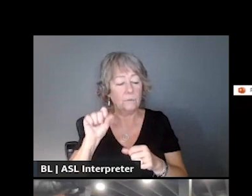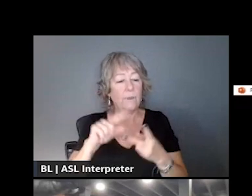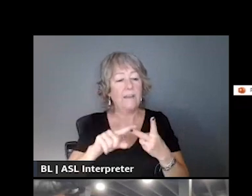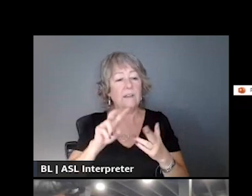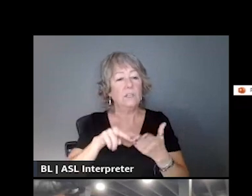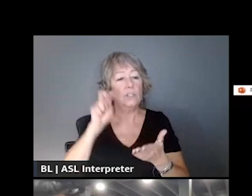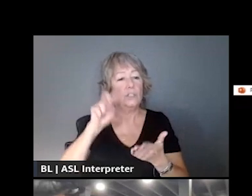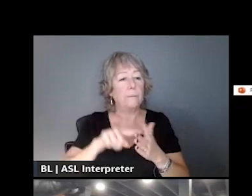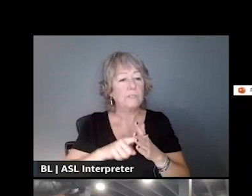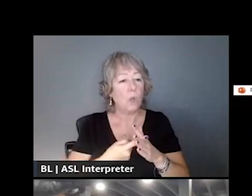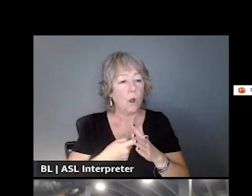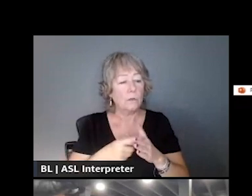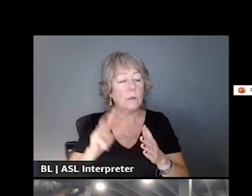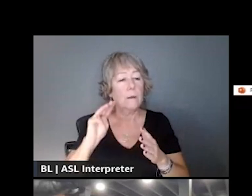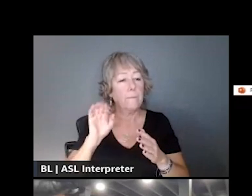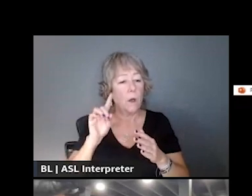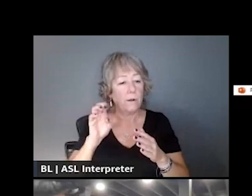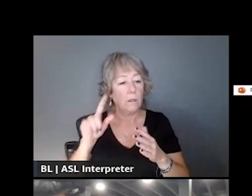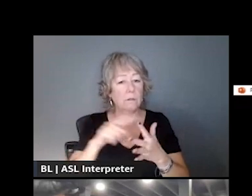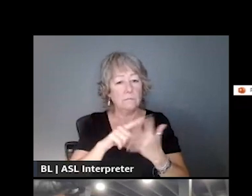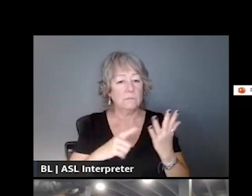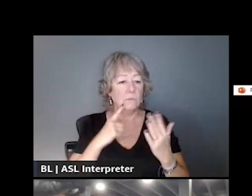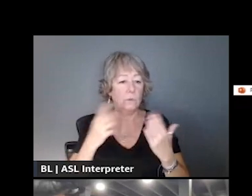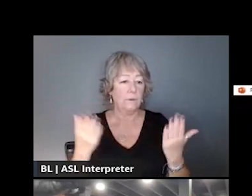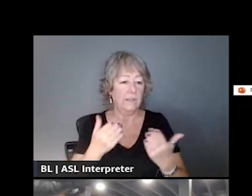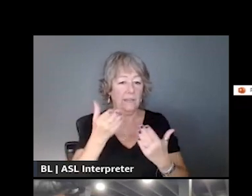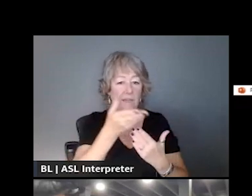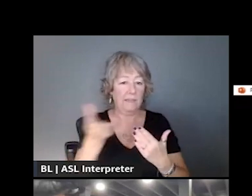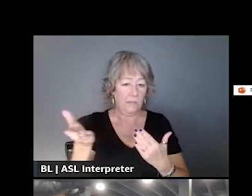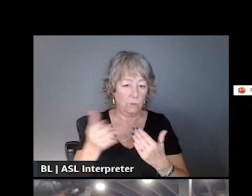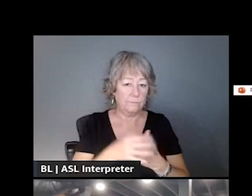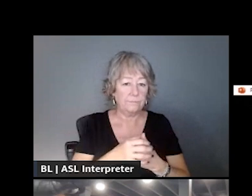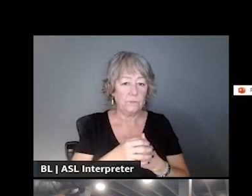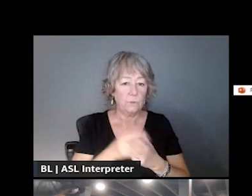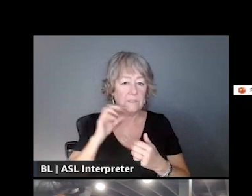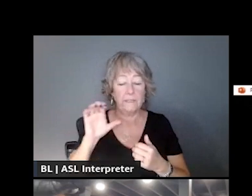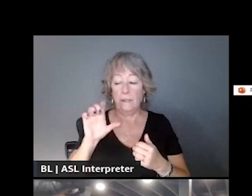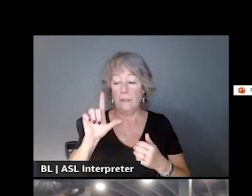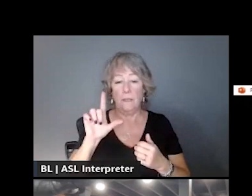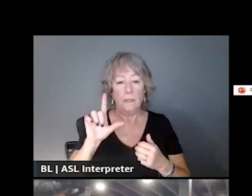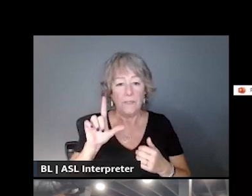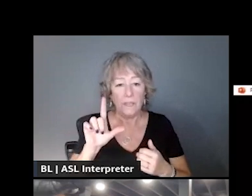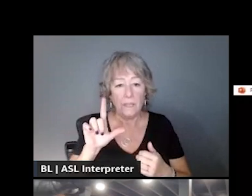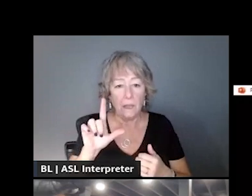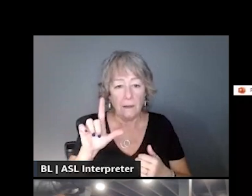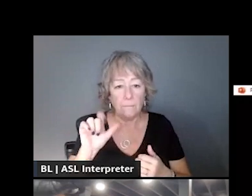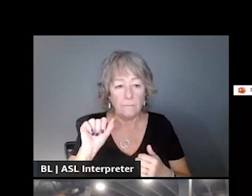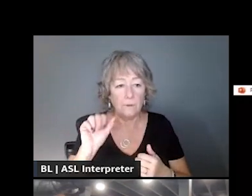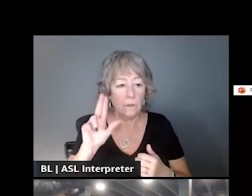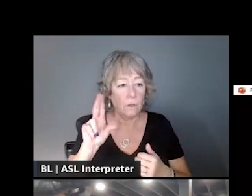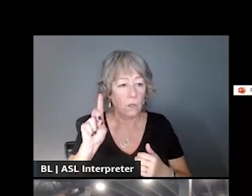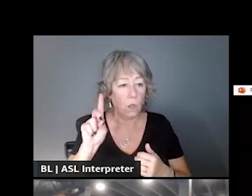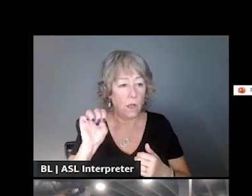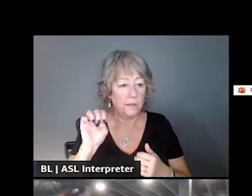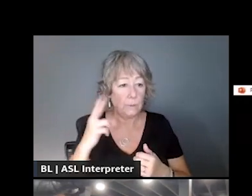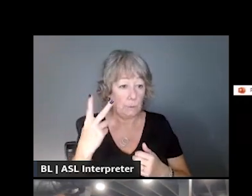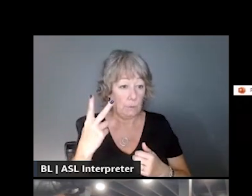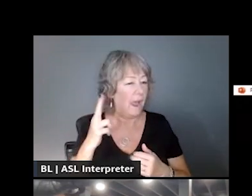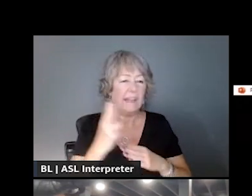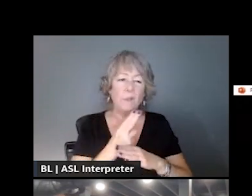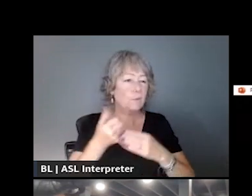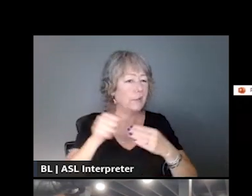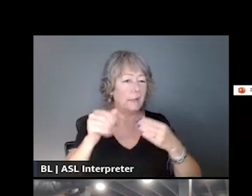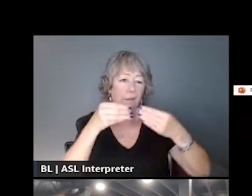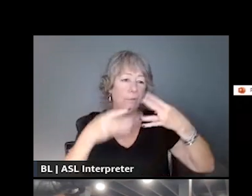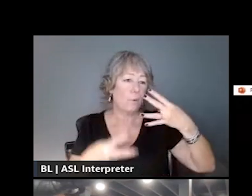power your business analysis. So here's the Claude 2, again, that Namita showed. And I can use any of them